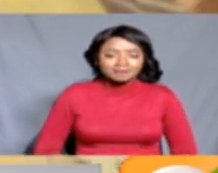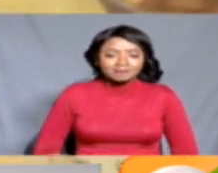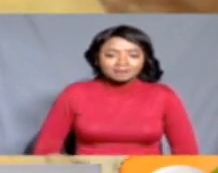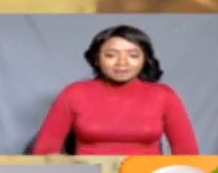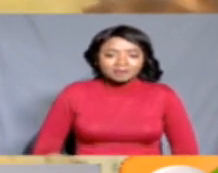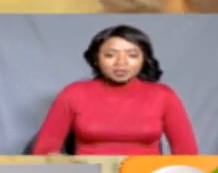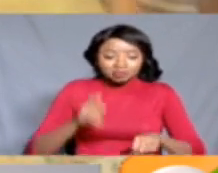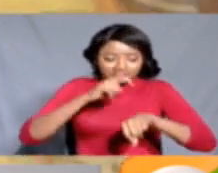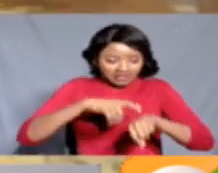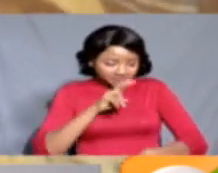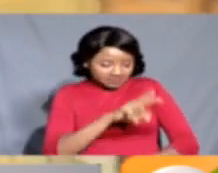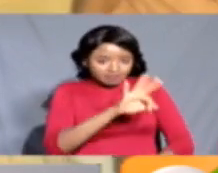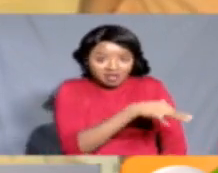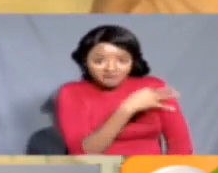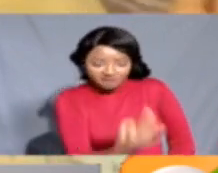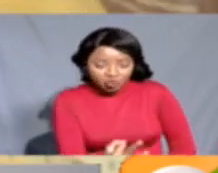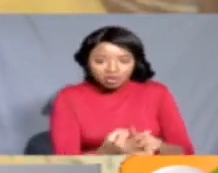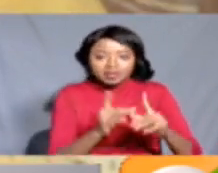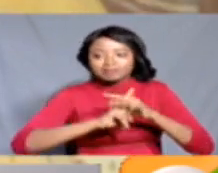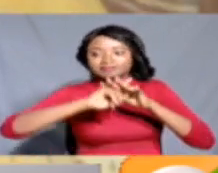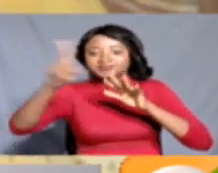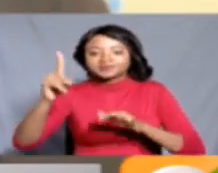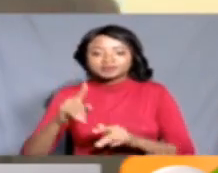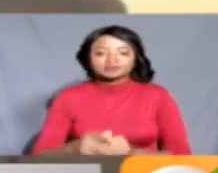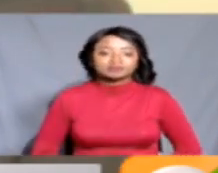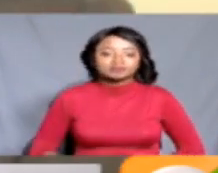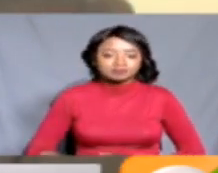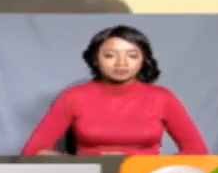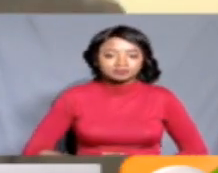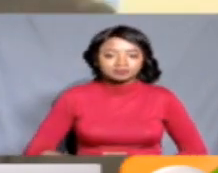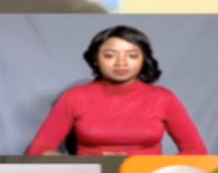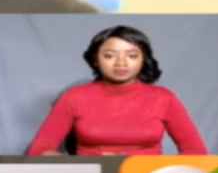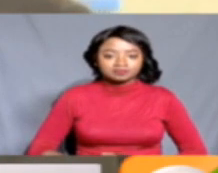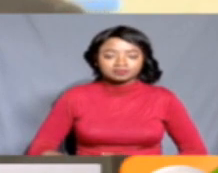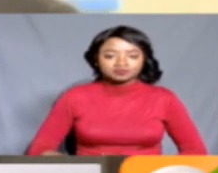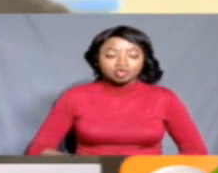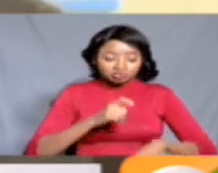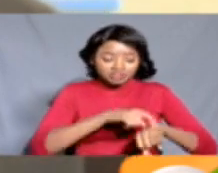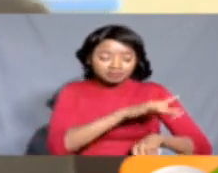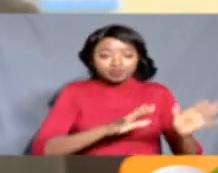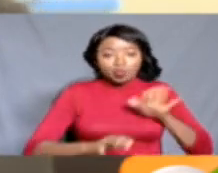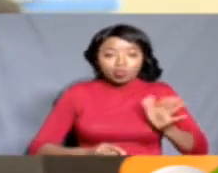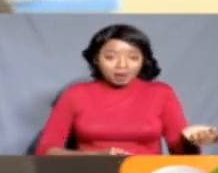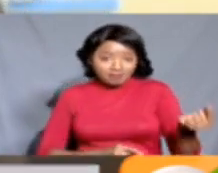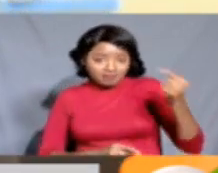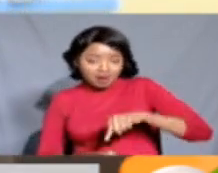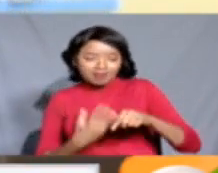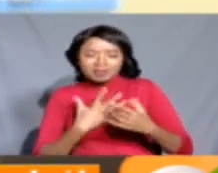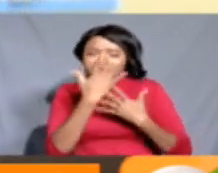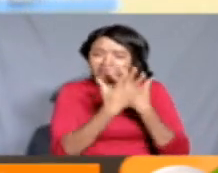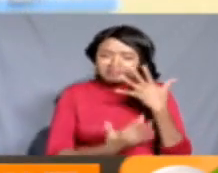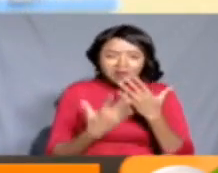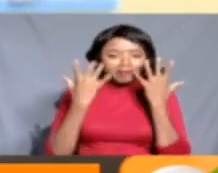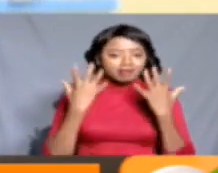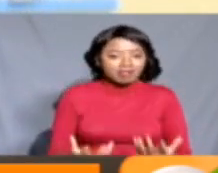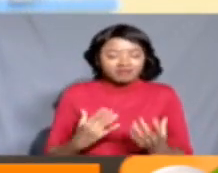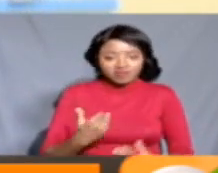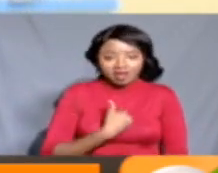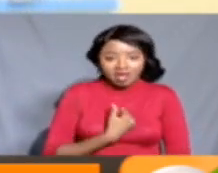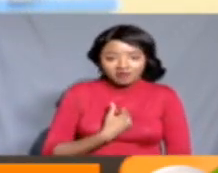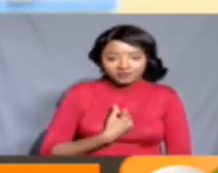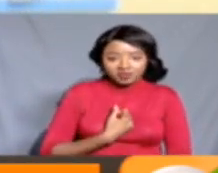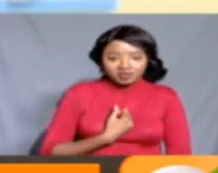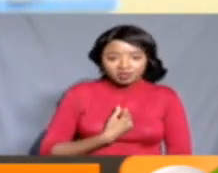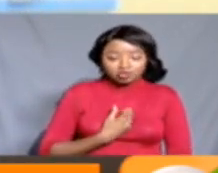aliona nimeanguka chini ndio akapotea akaenda. When she came, she was breathing. So in our outpatient